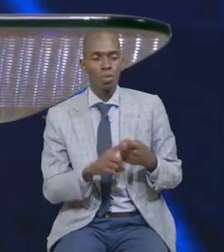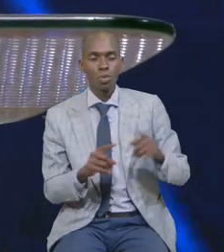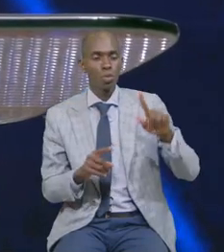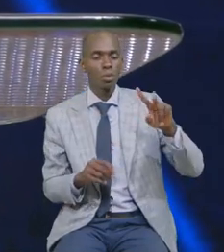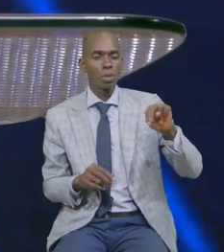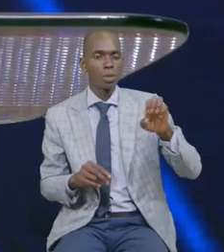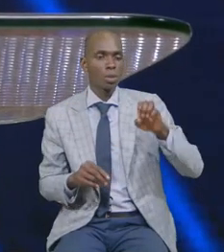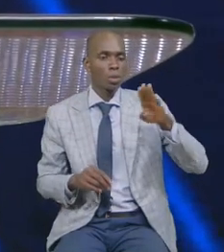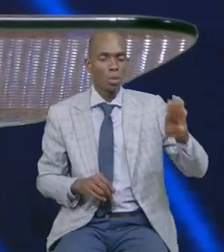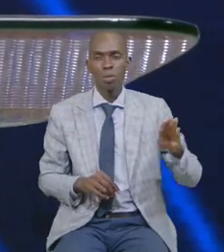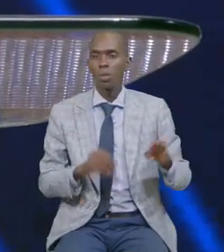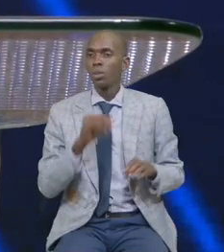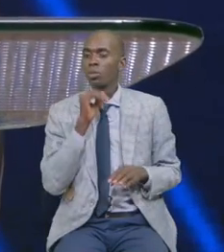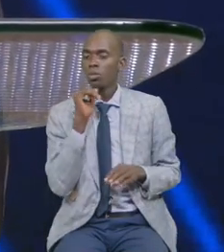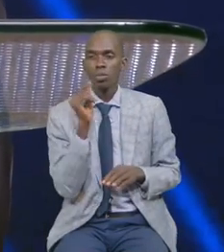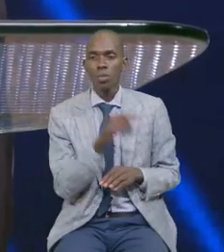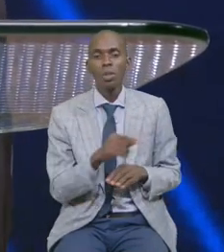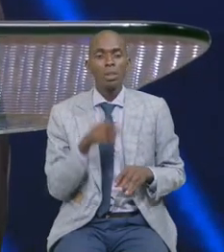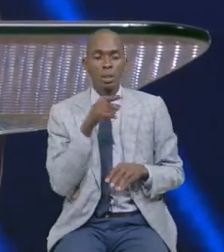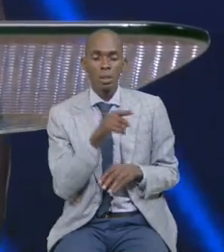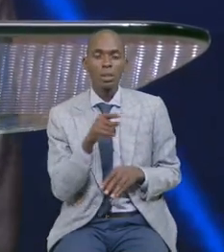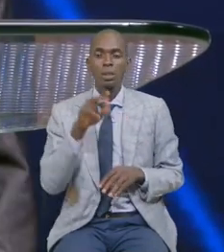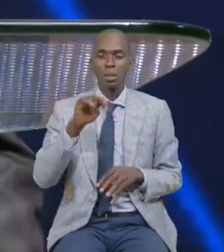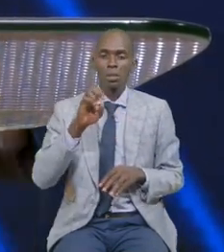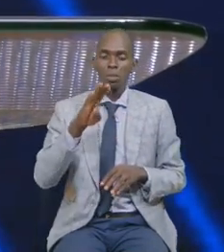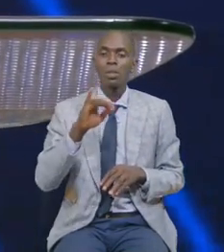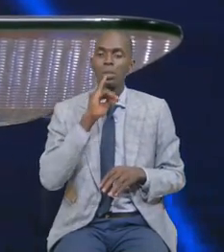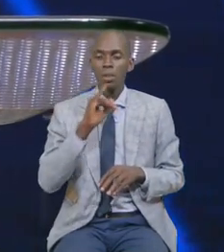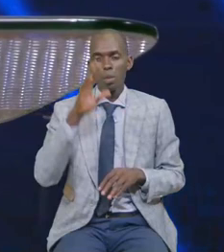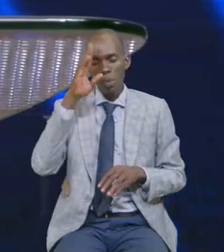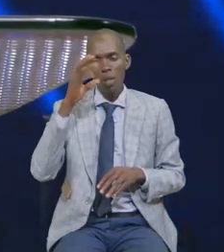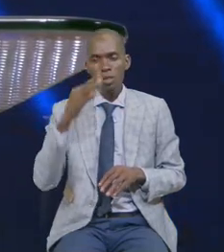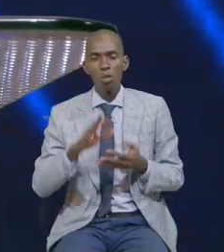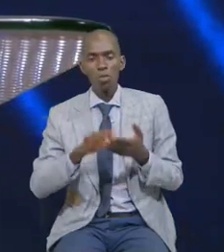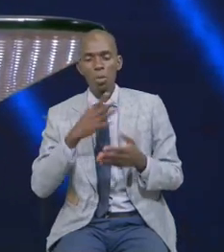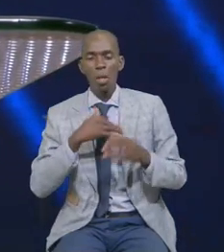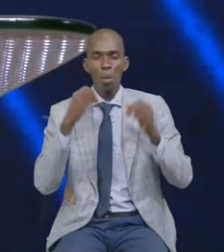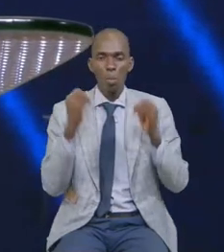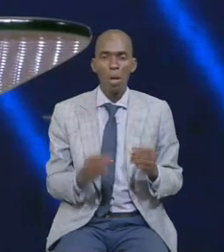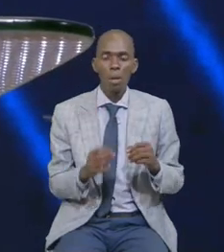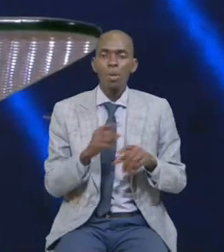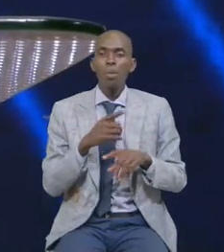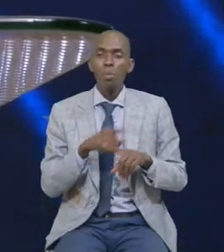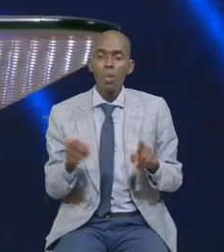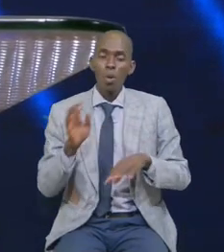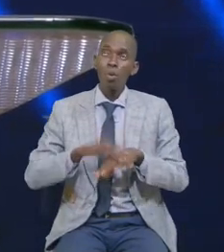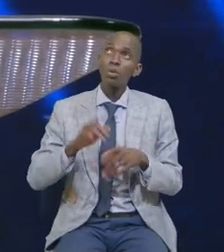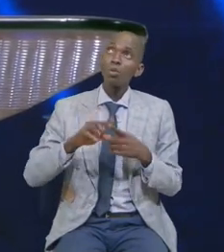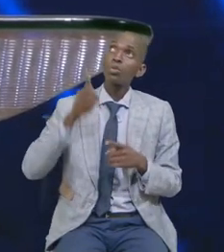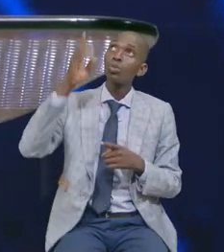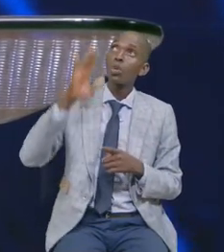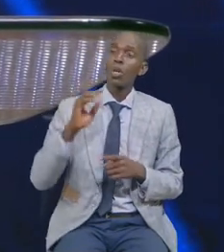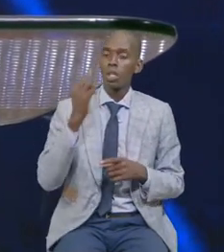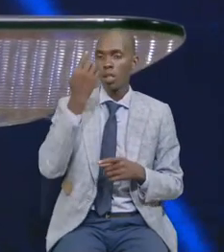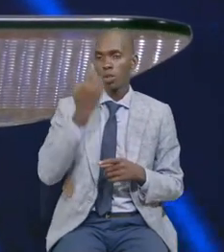as a man of power it's a man of you know a great Empire unto God Alone who is able to deliver us